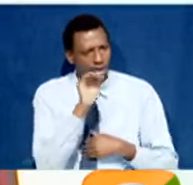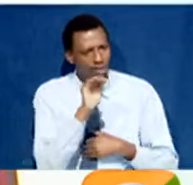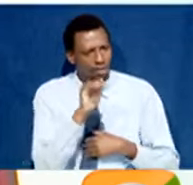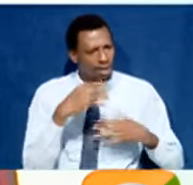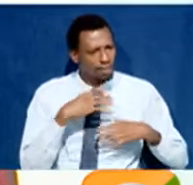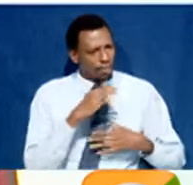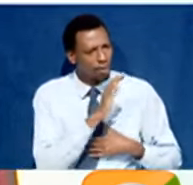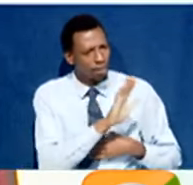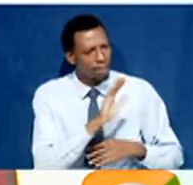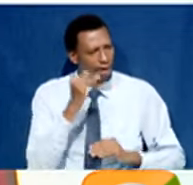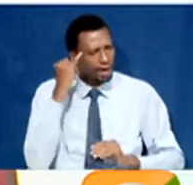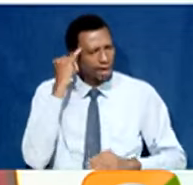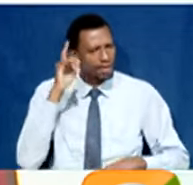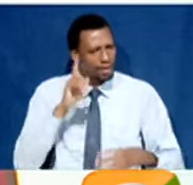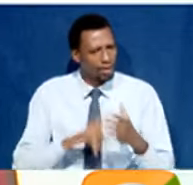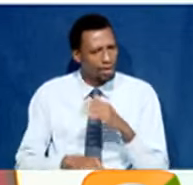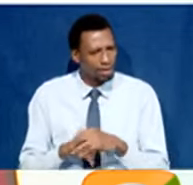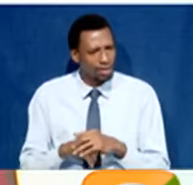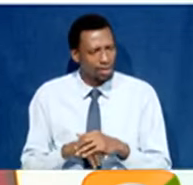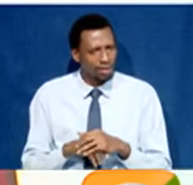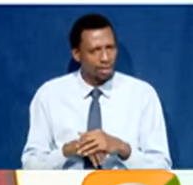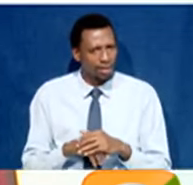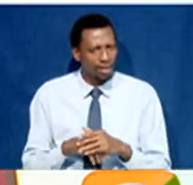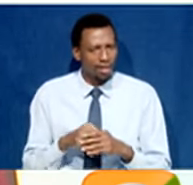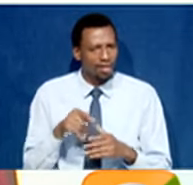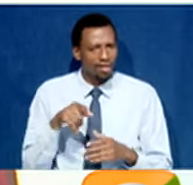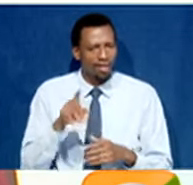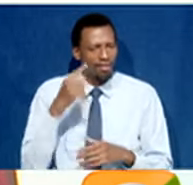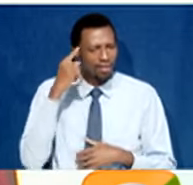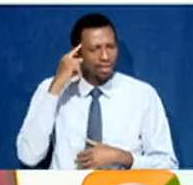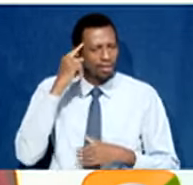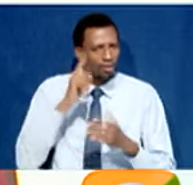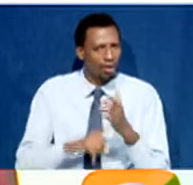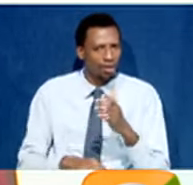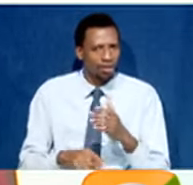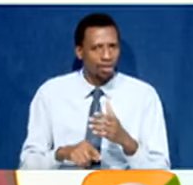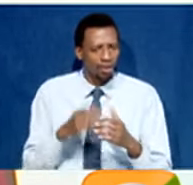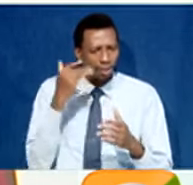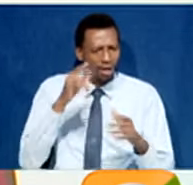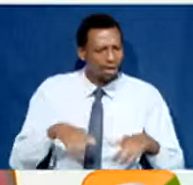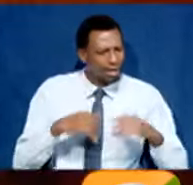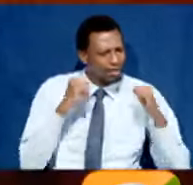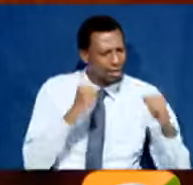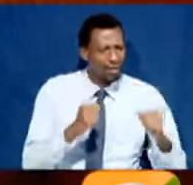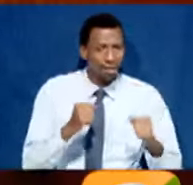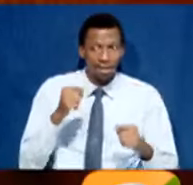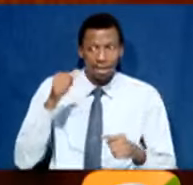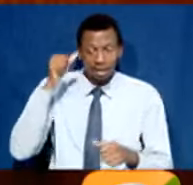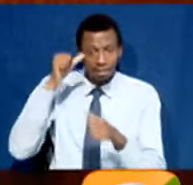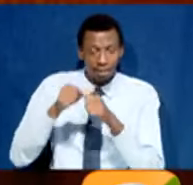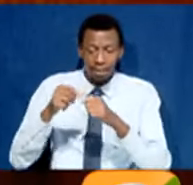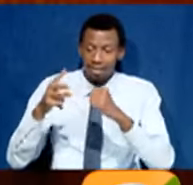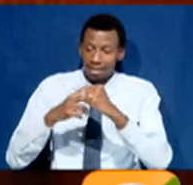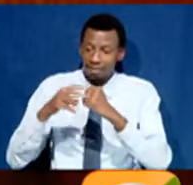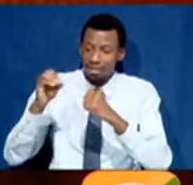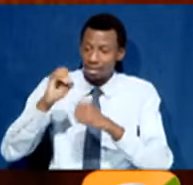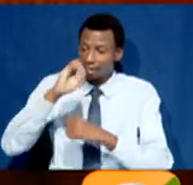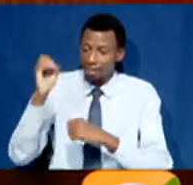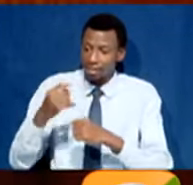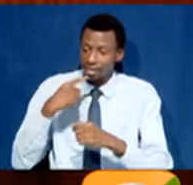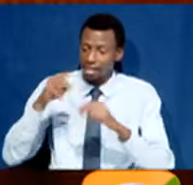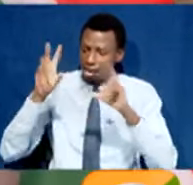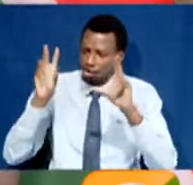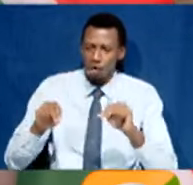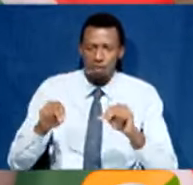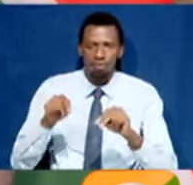about this? Because times are tough, Mr. President. Put in mind, 70% are saying no to this program. Just wait. I want you